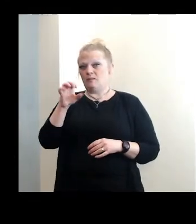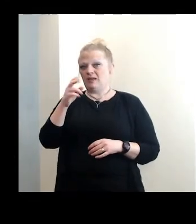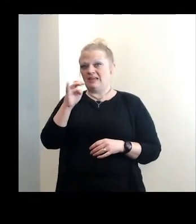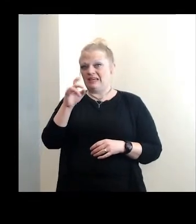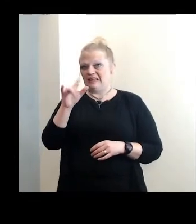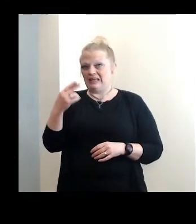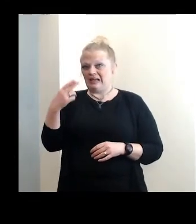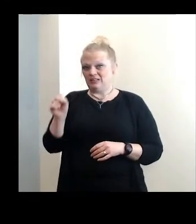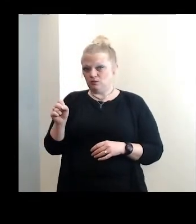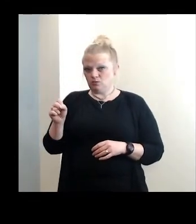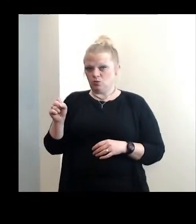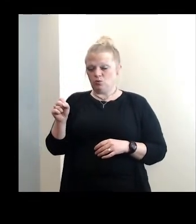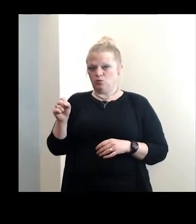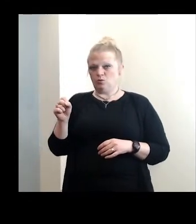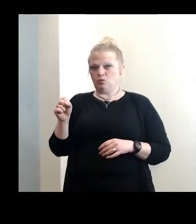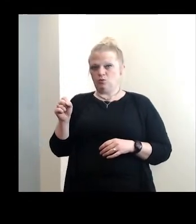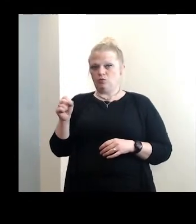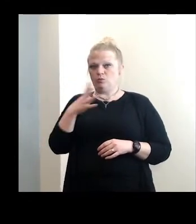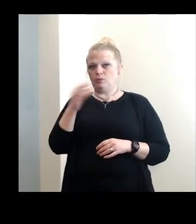School. At